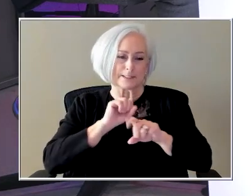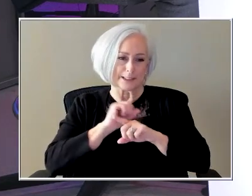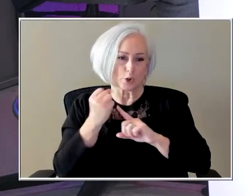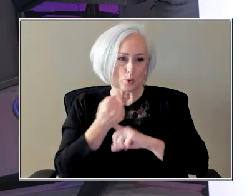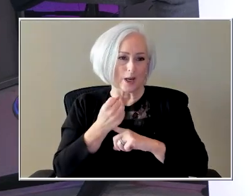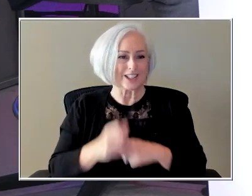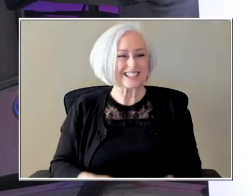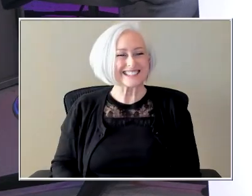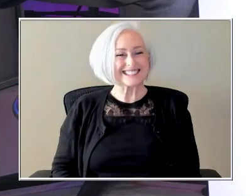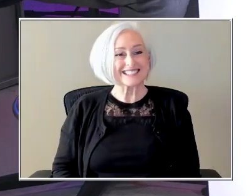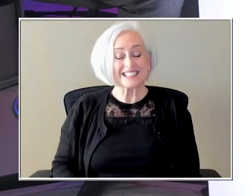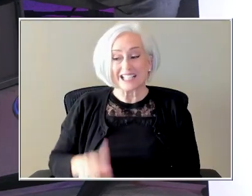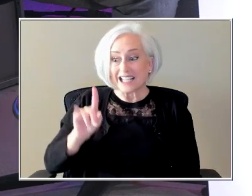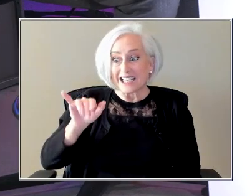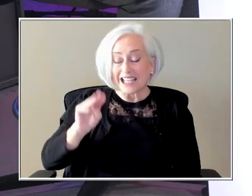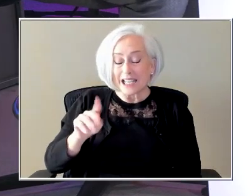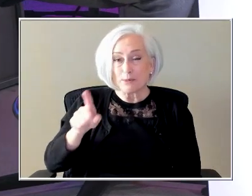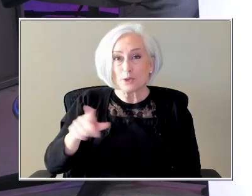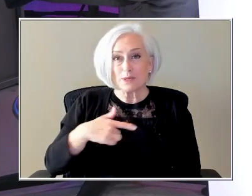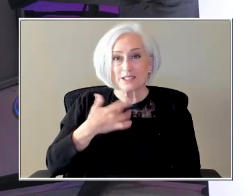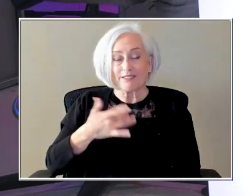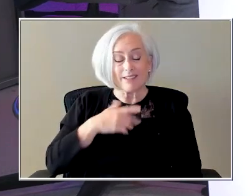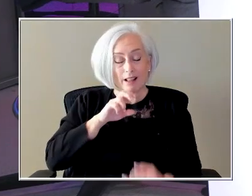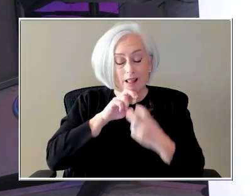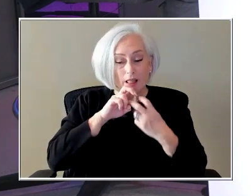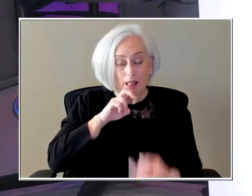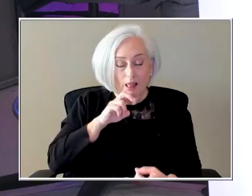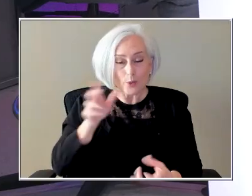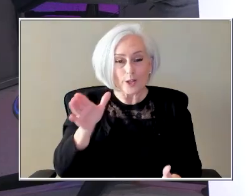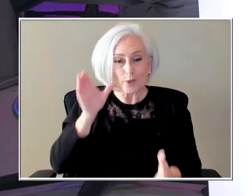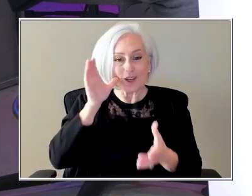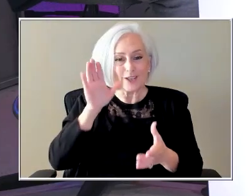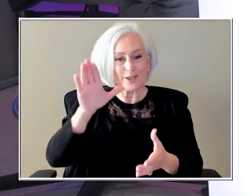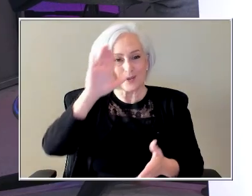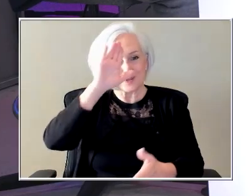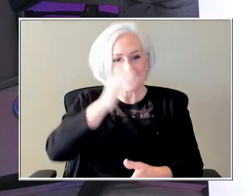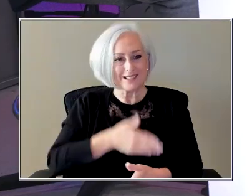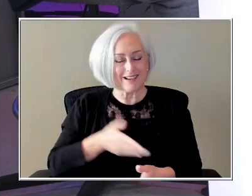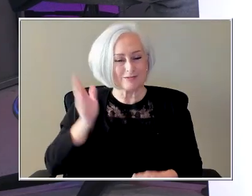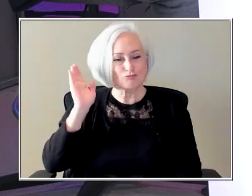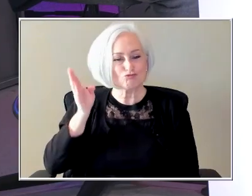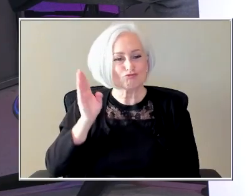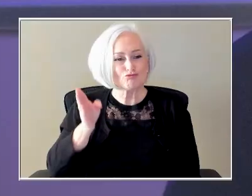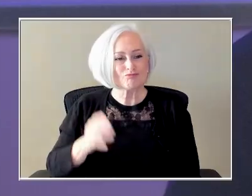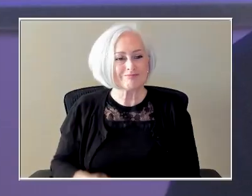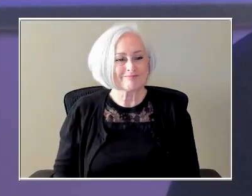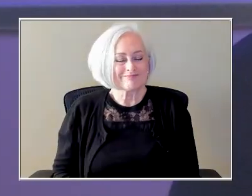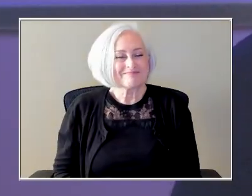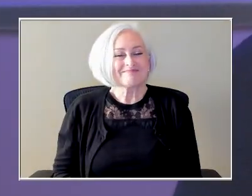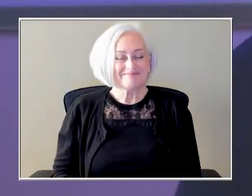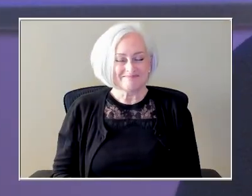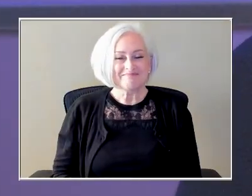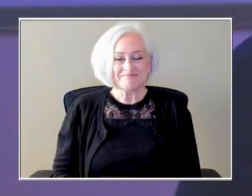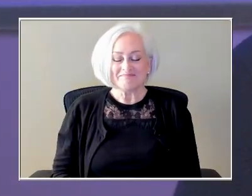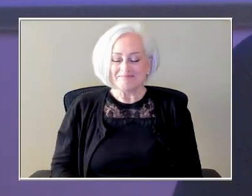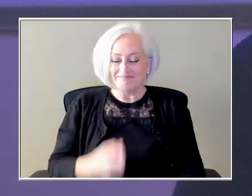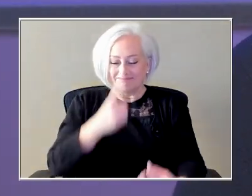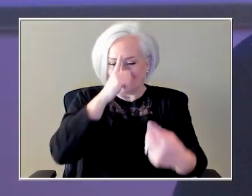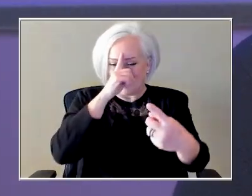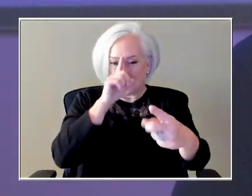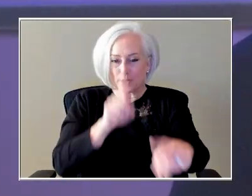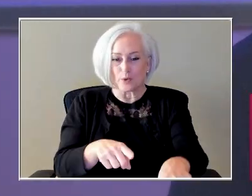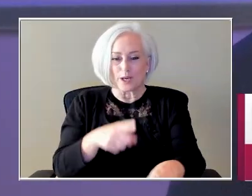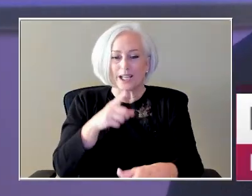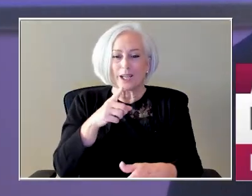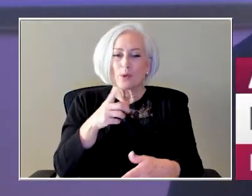hear your son speak about this and see how he's handling this. Well, it's I agree with a lot that you said. You know,